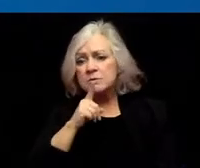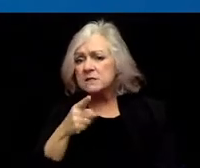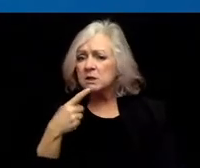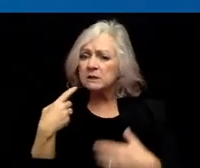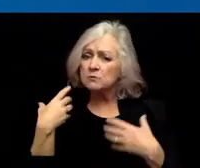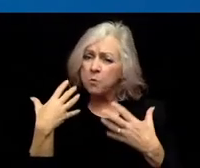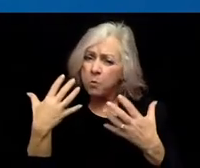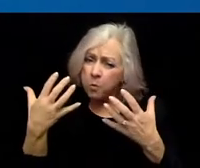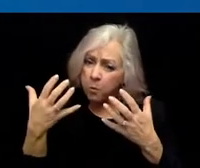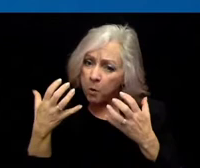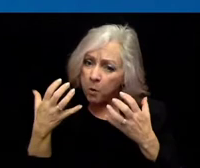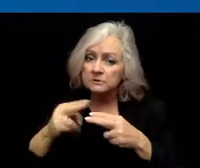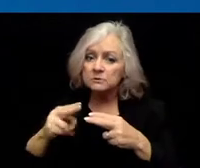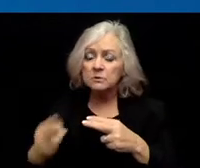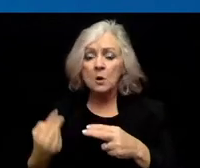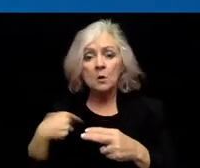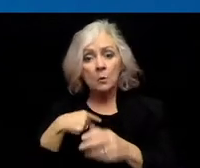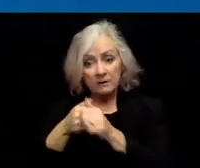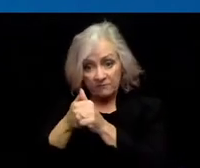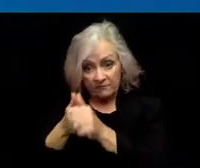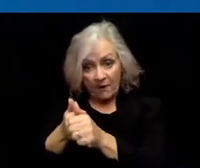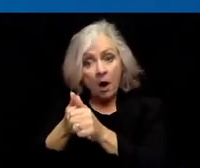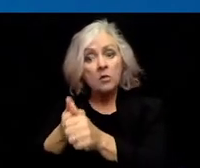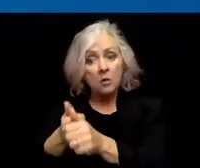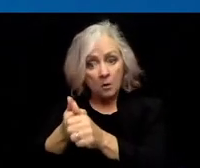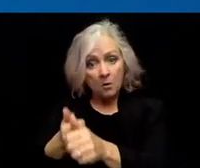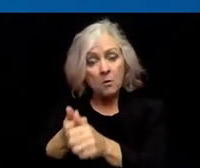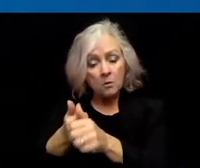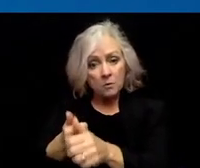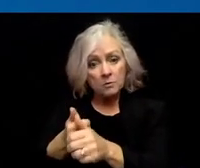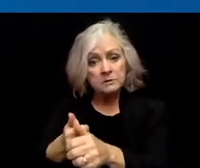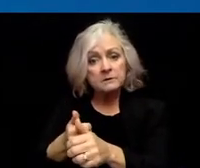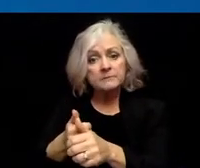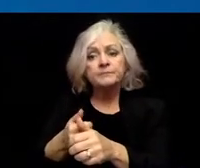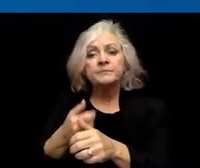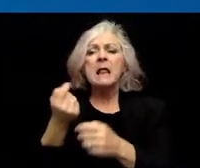We eliminated some of the junk foods that Derek